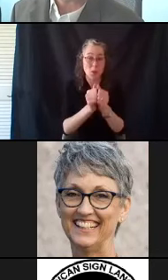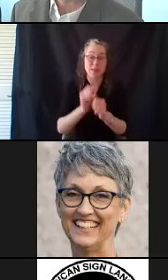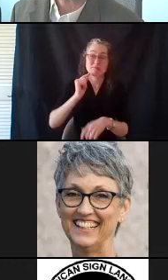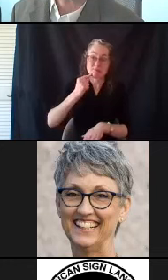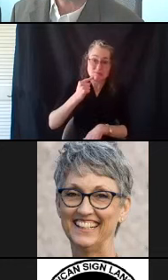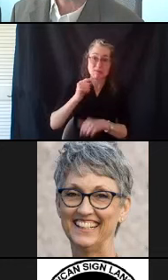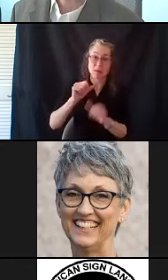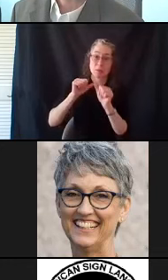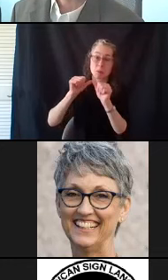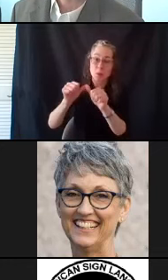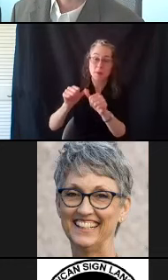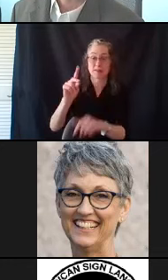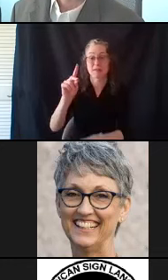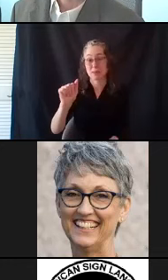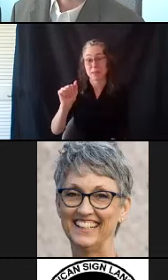of the house.